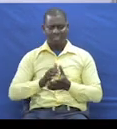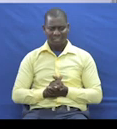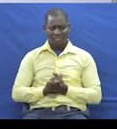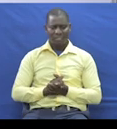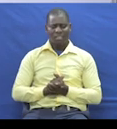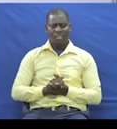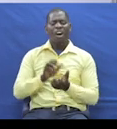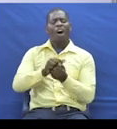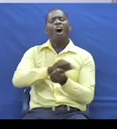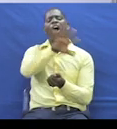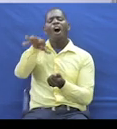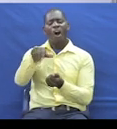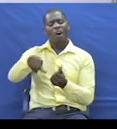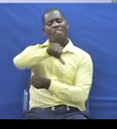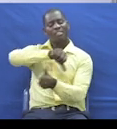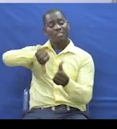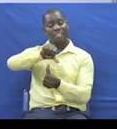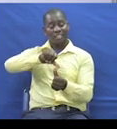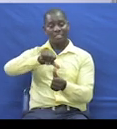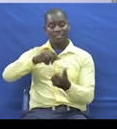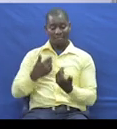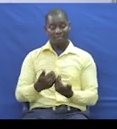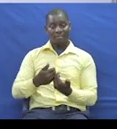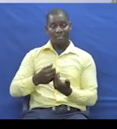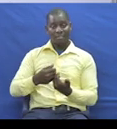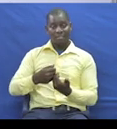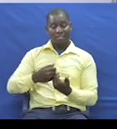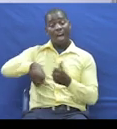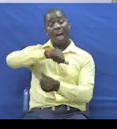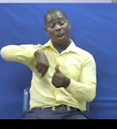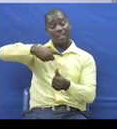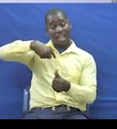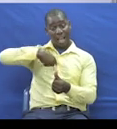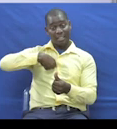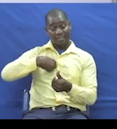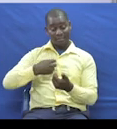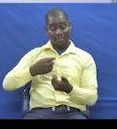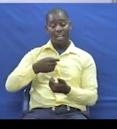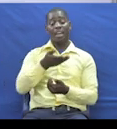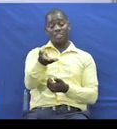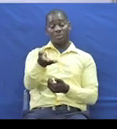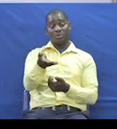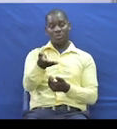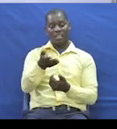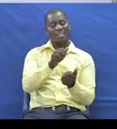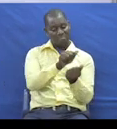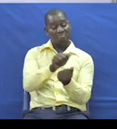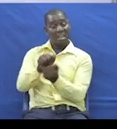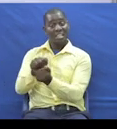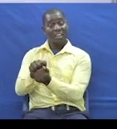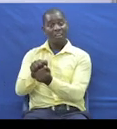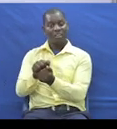All the things around us, including you and me, we have been made with